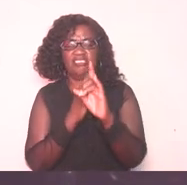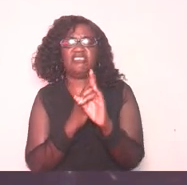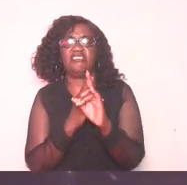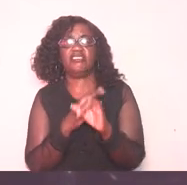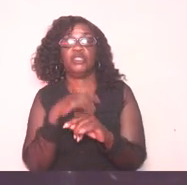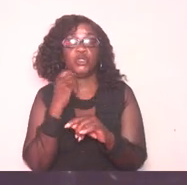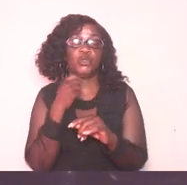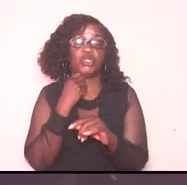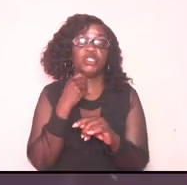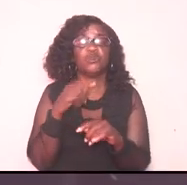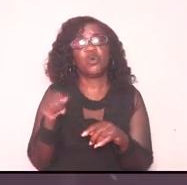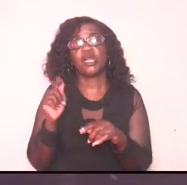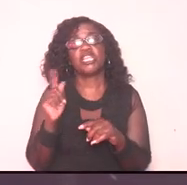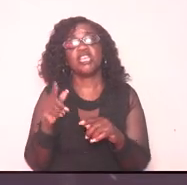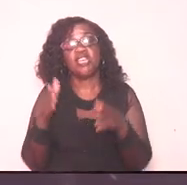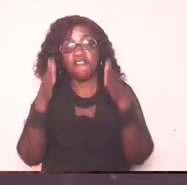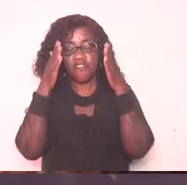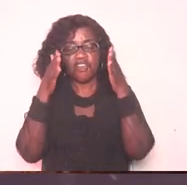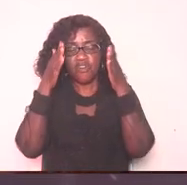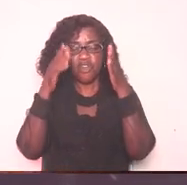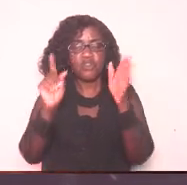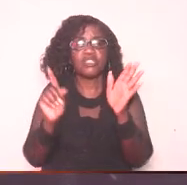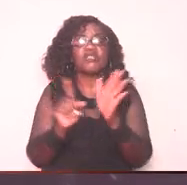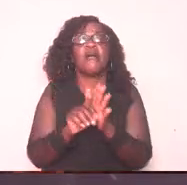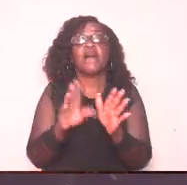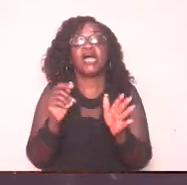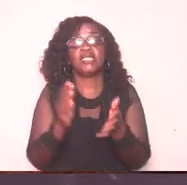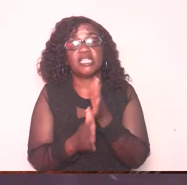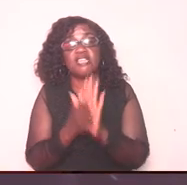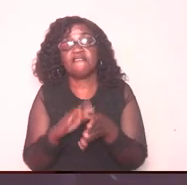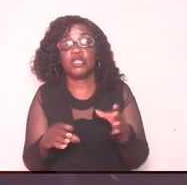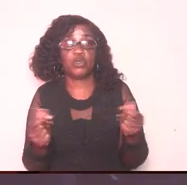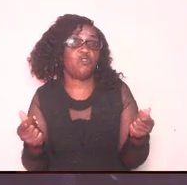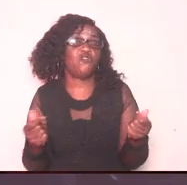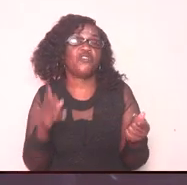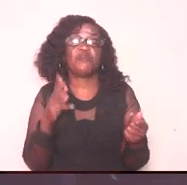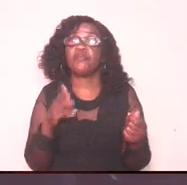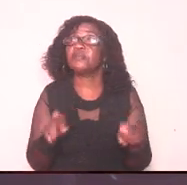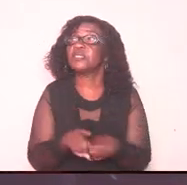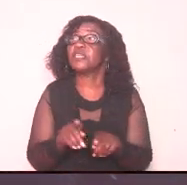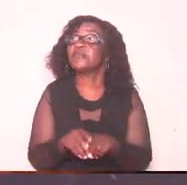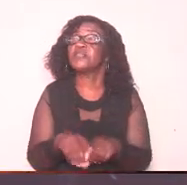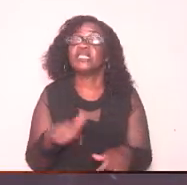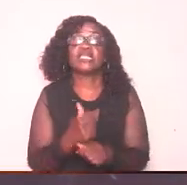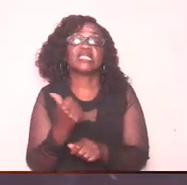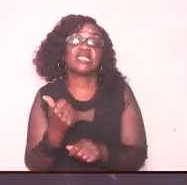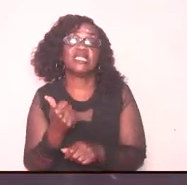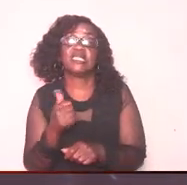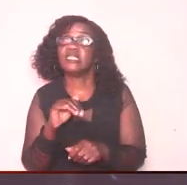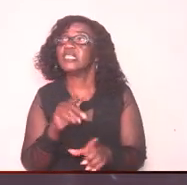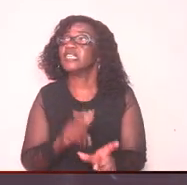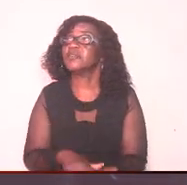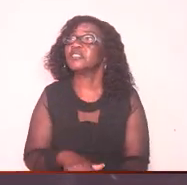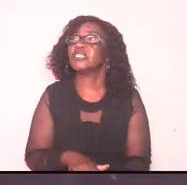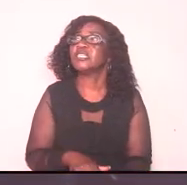realities and focus on legal necessities that do not solve the prevailing problems. we are saying that 16-year-olds are engaging in